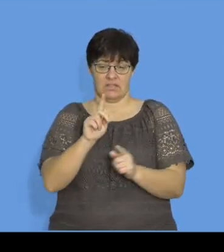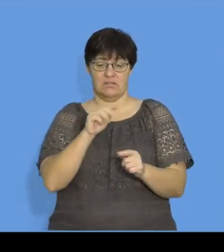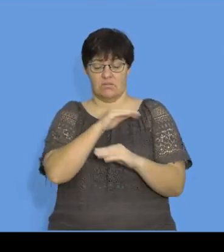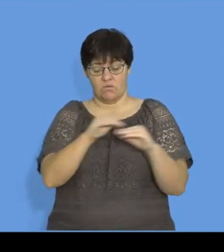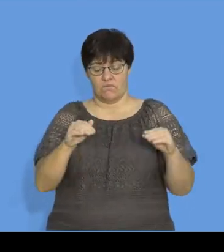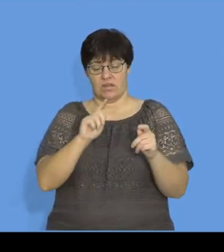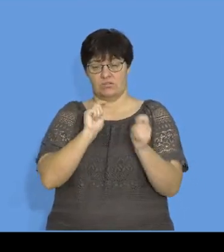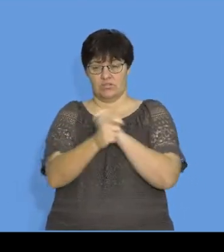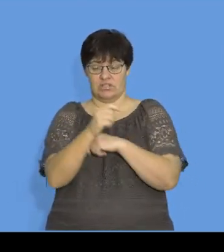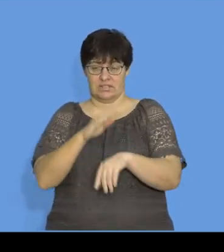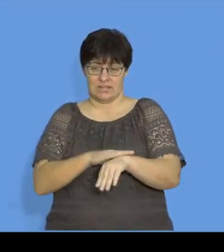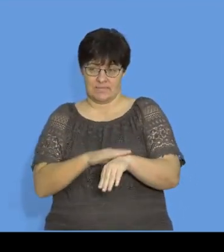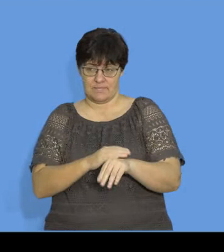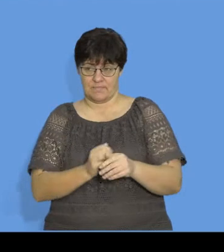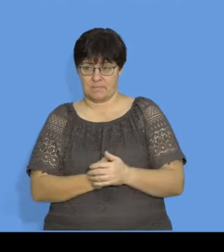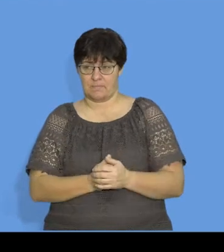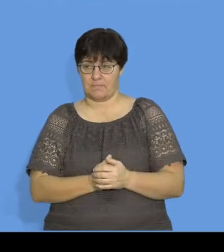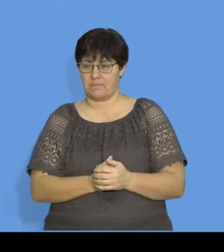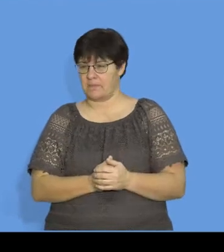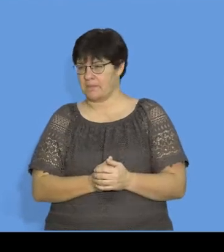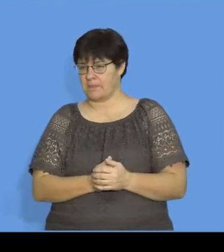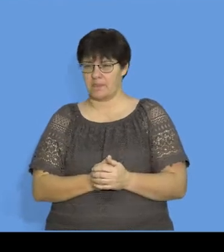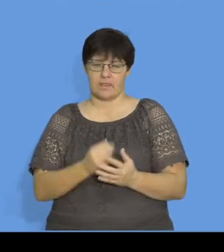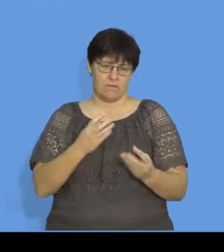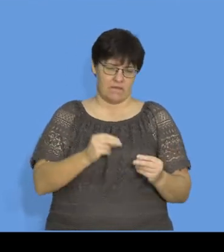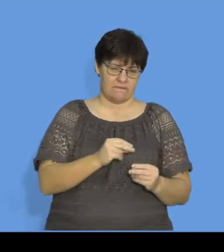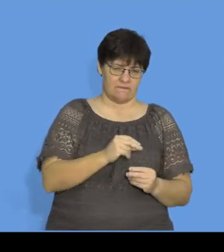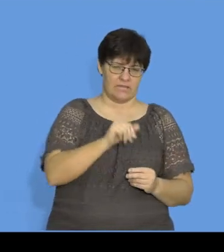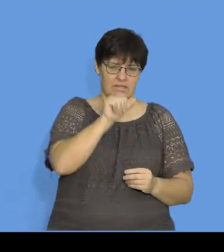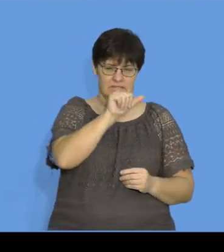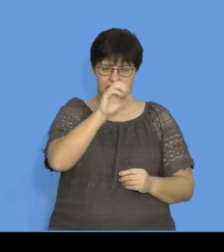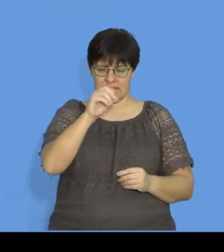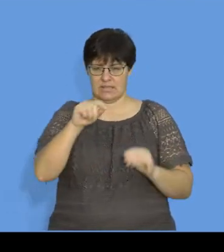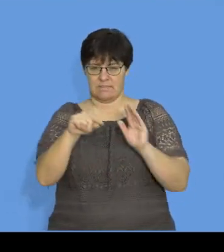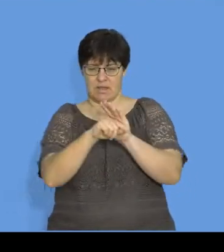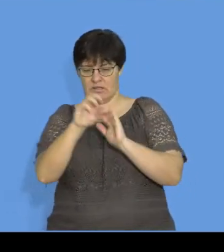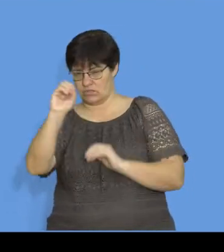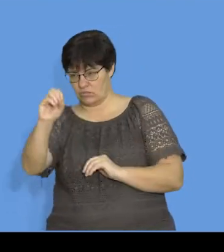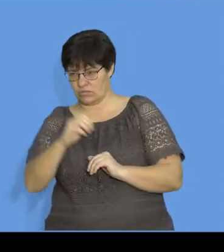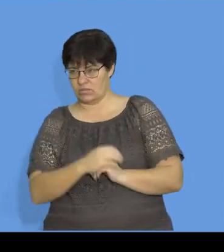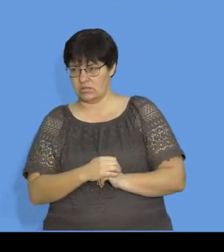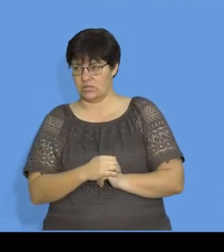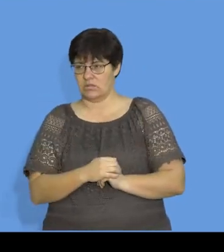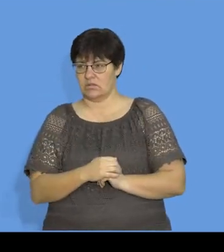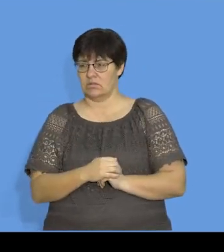over change in time. So we've got 60 minus 0